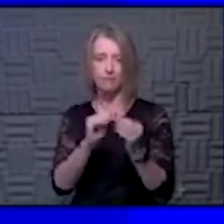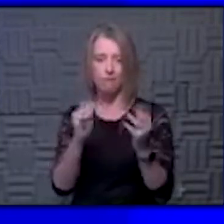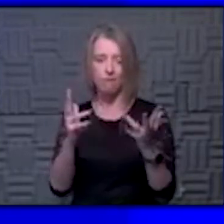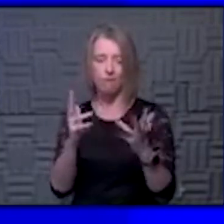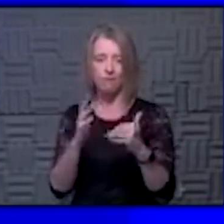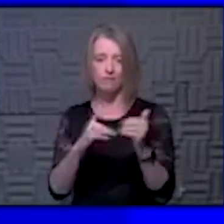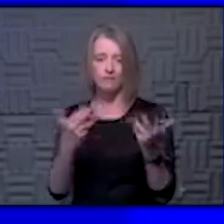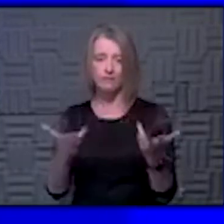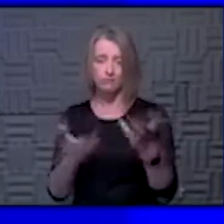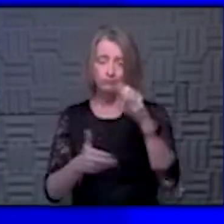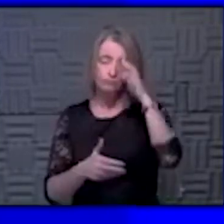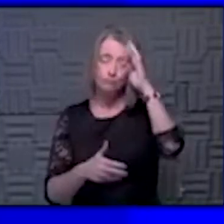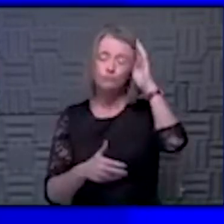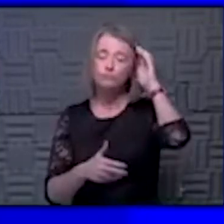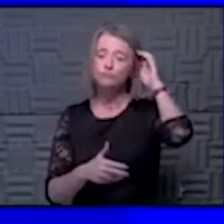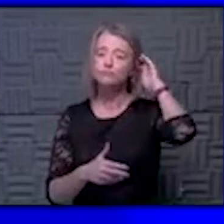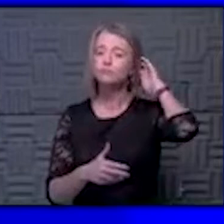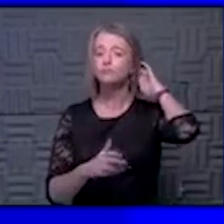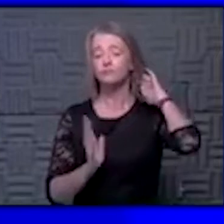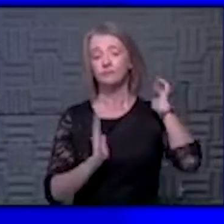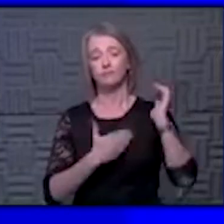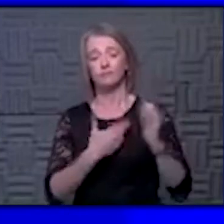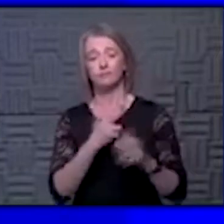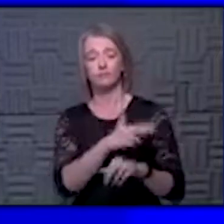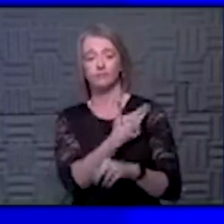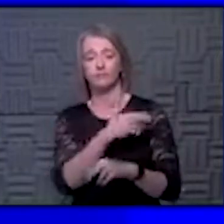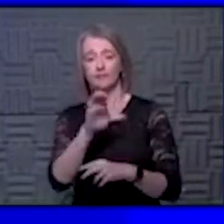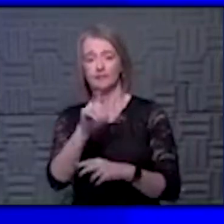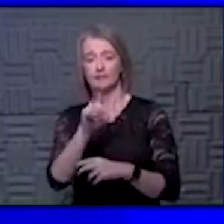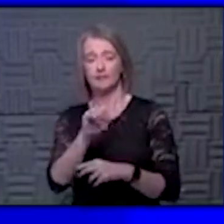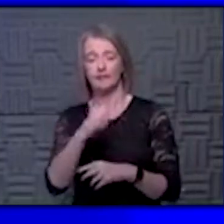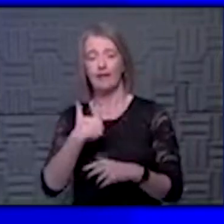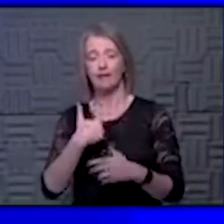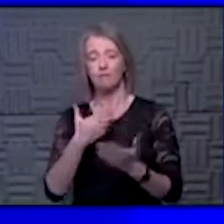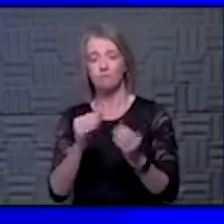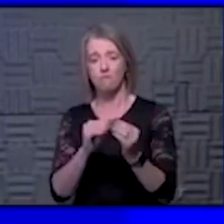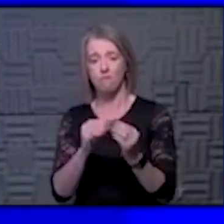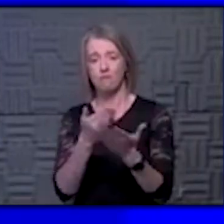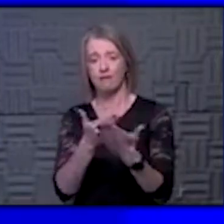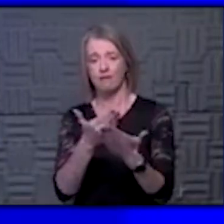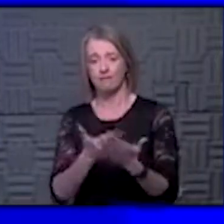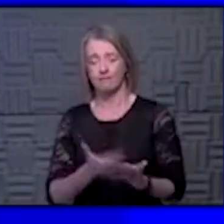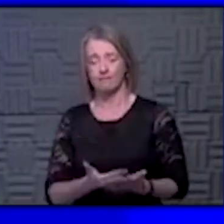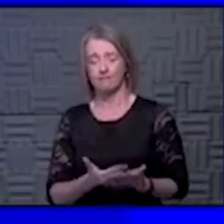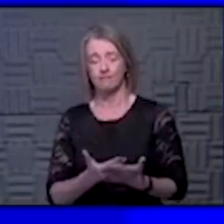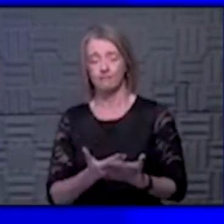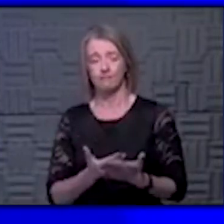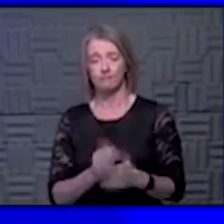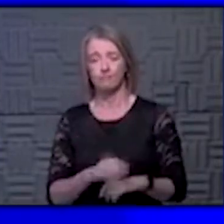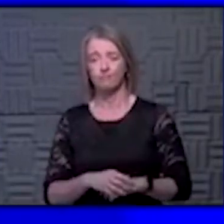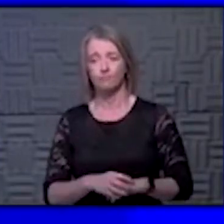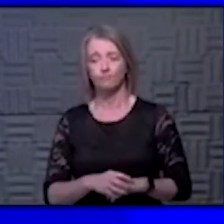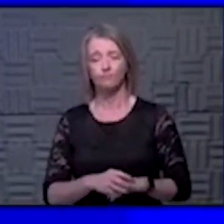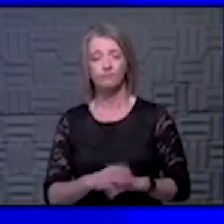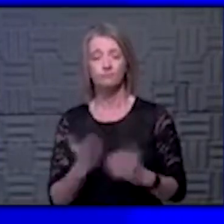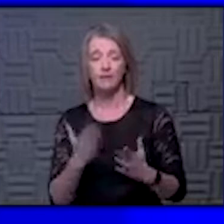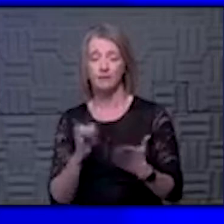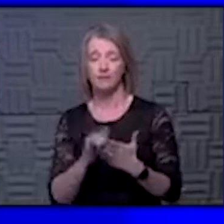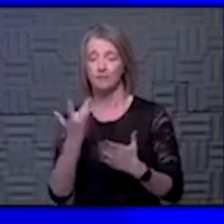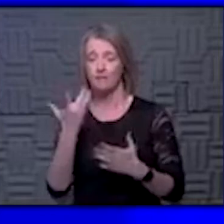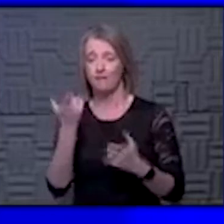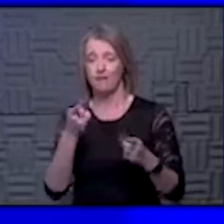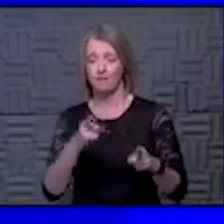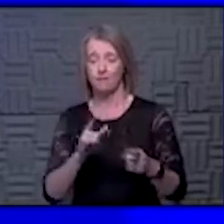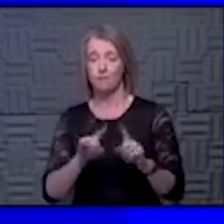than here anecdotally at our hospital. But yes, it does happen. And that could be a big driver of why it happens, but